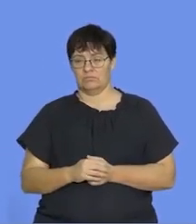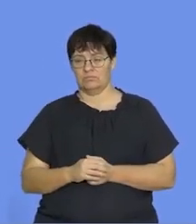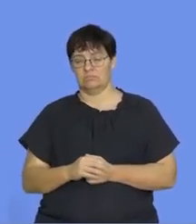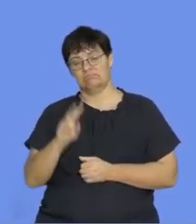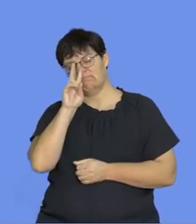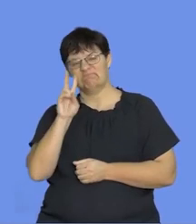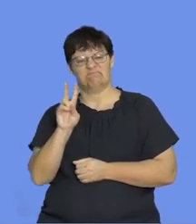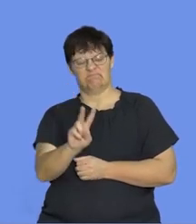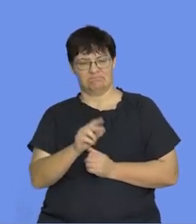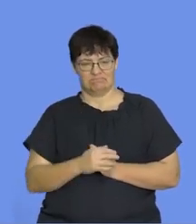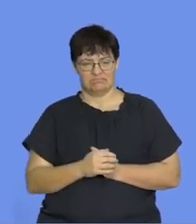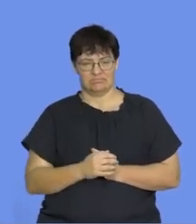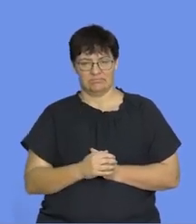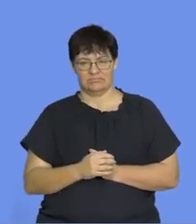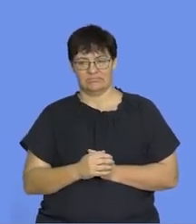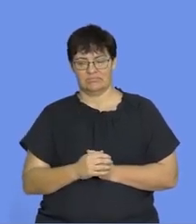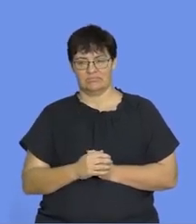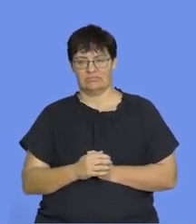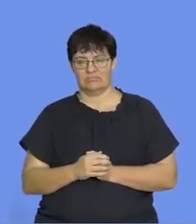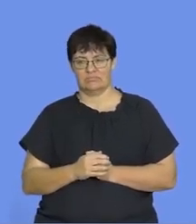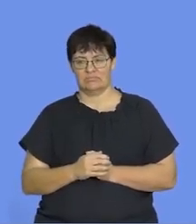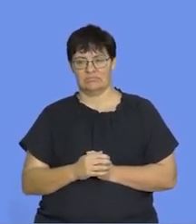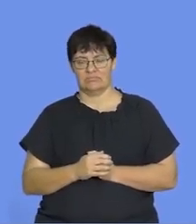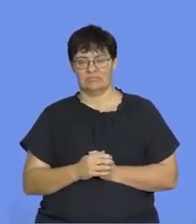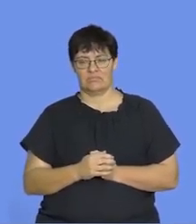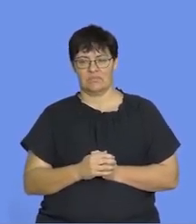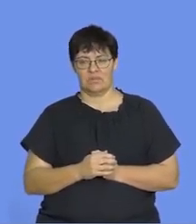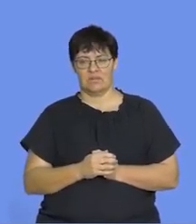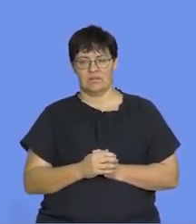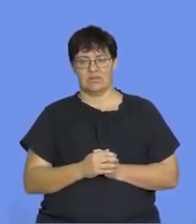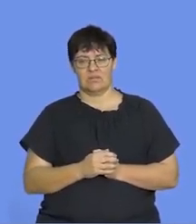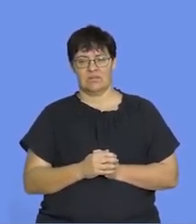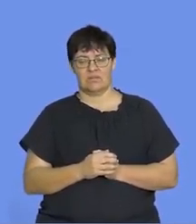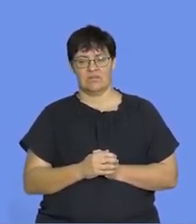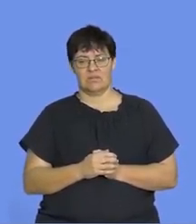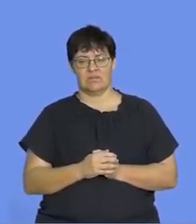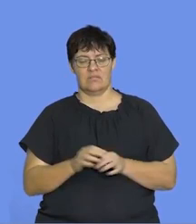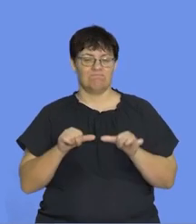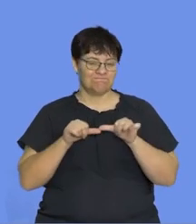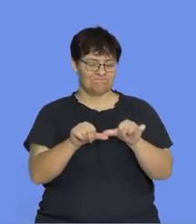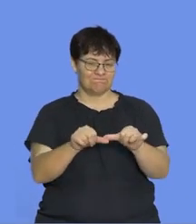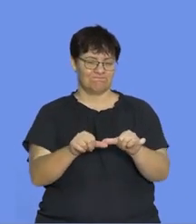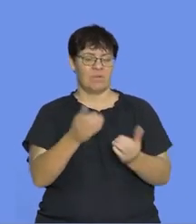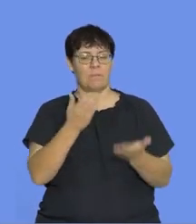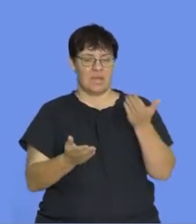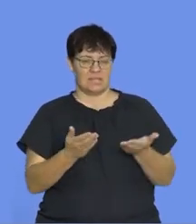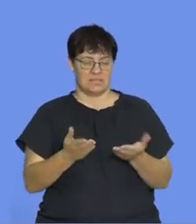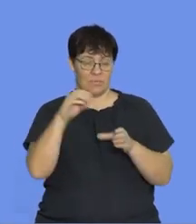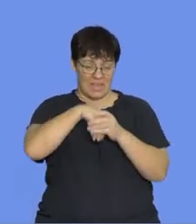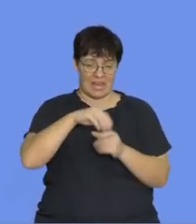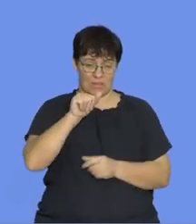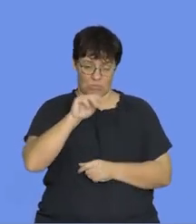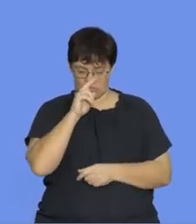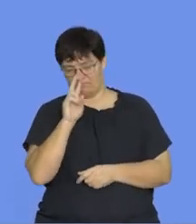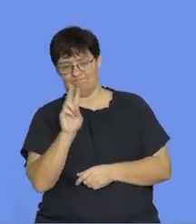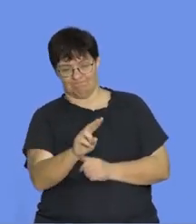at the issue of, applying the conservation of mass and atoms. Now, I want us to